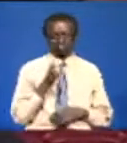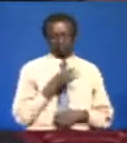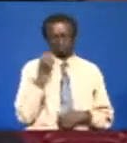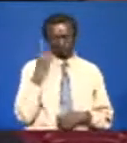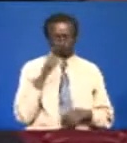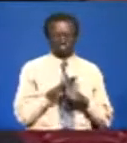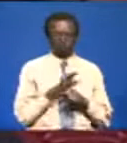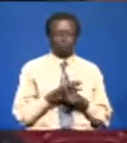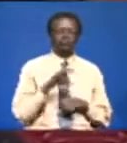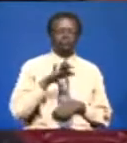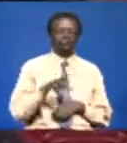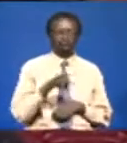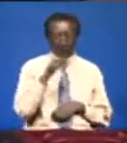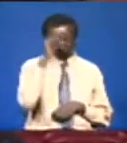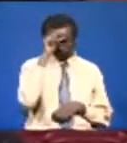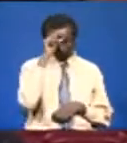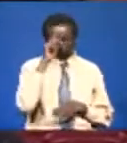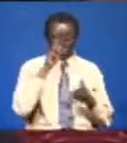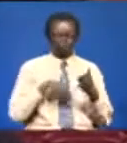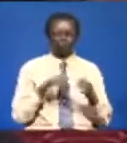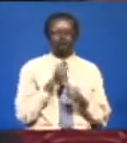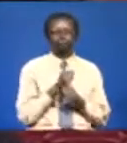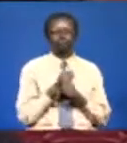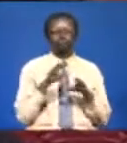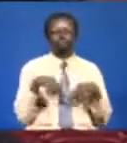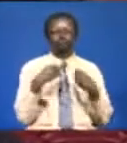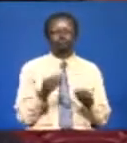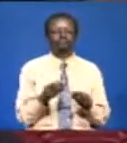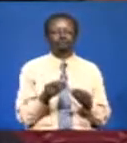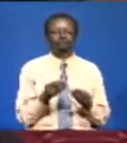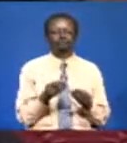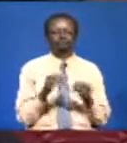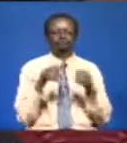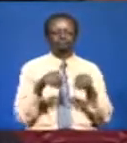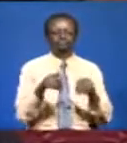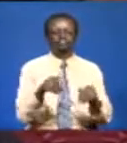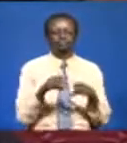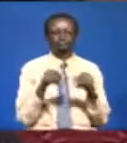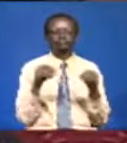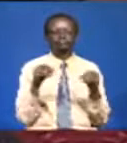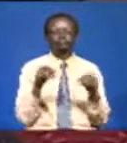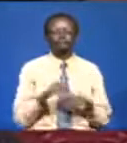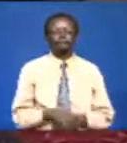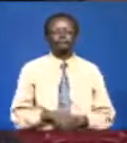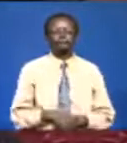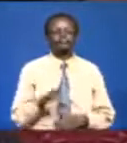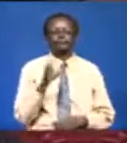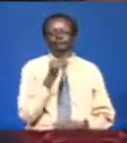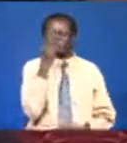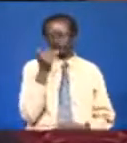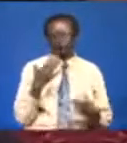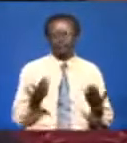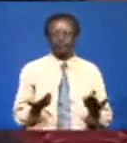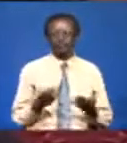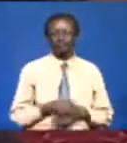they do is to give fertilizer, Mr. Speaker. And why do they do that?